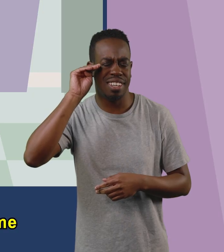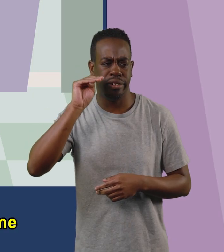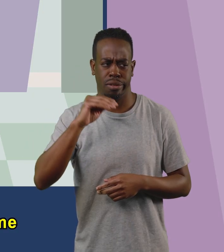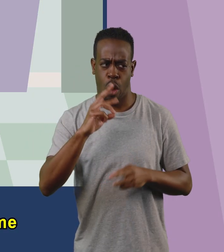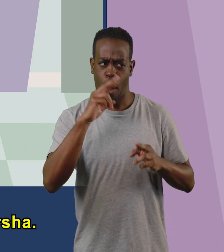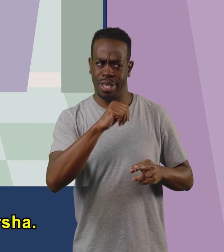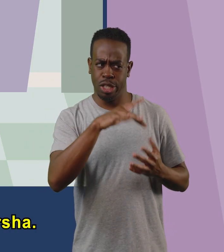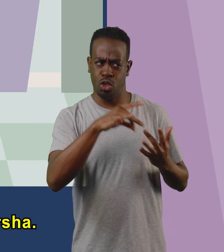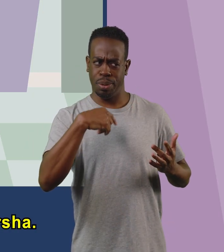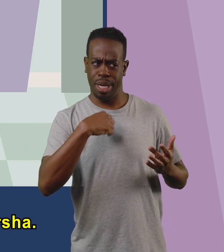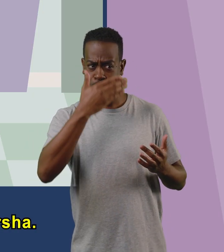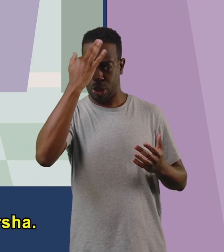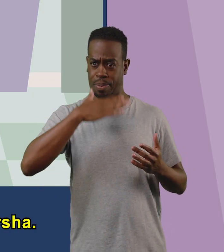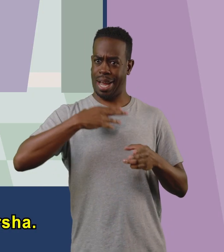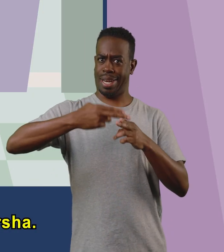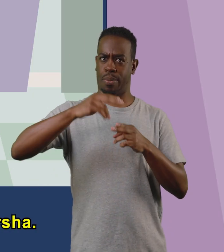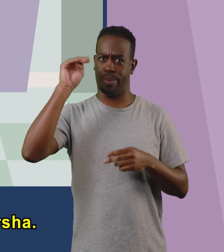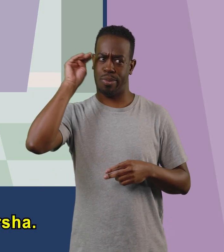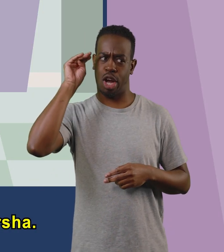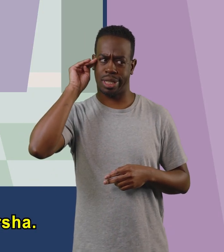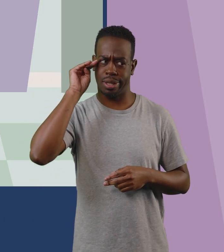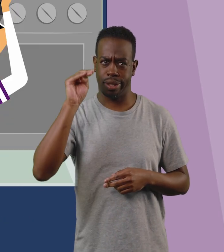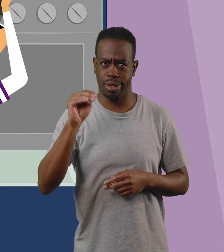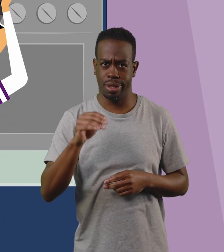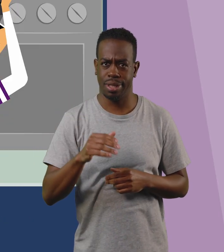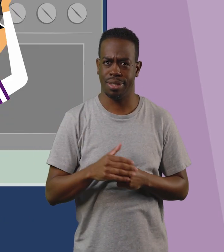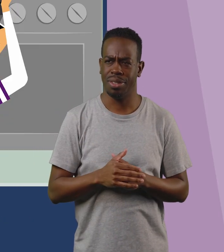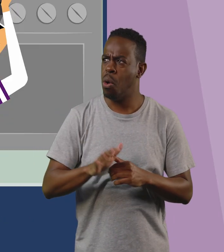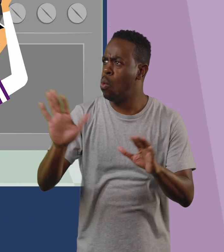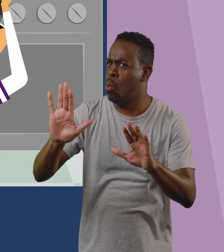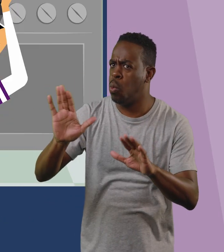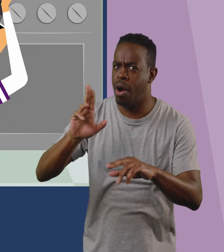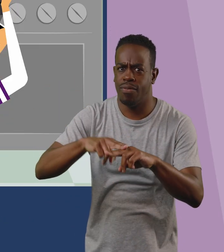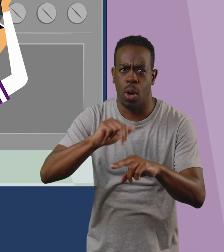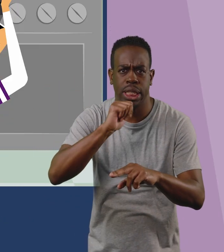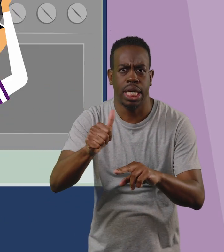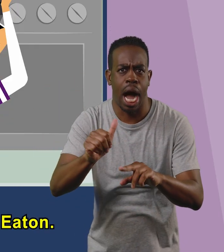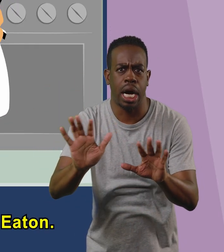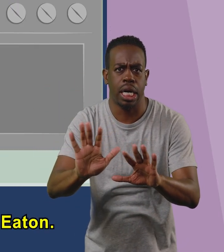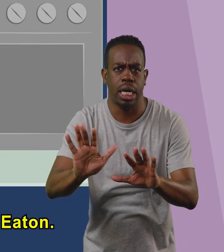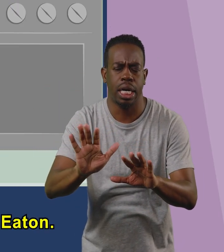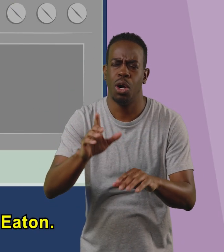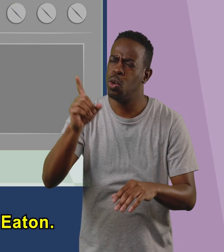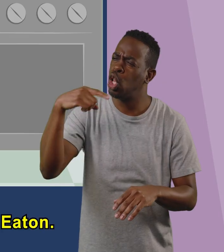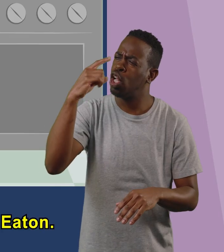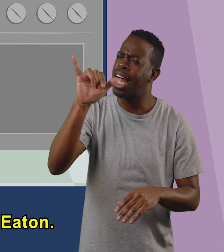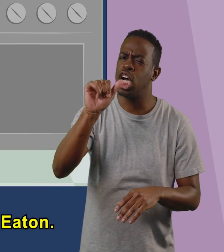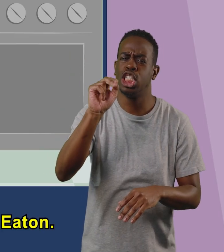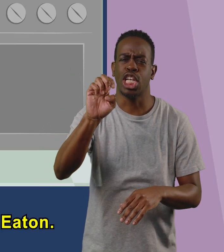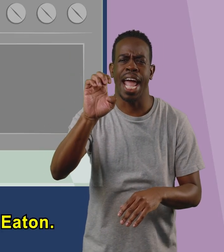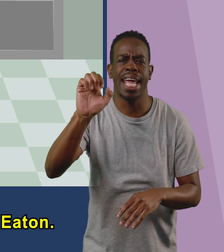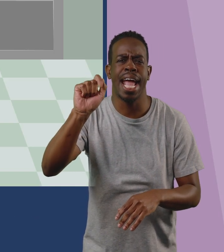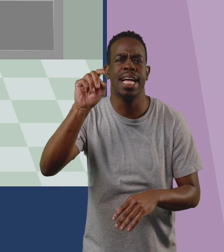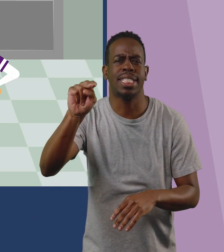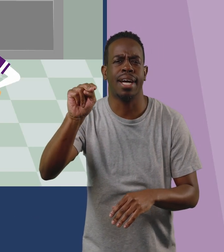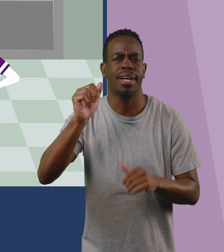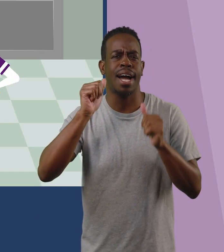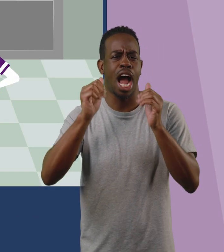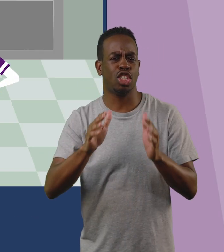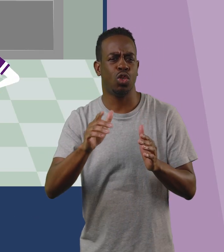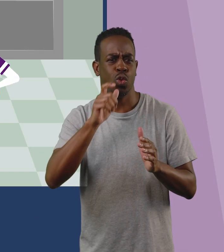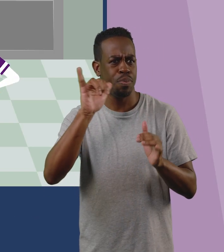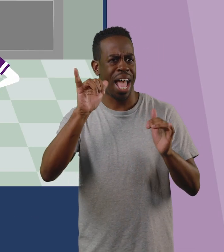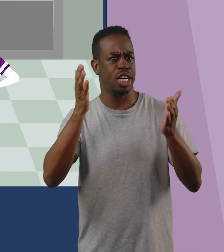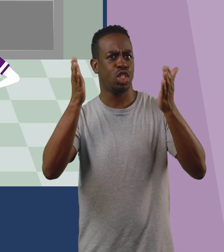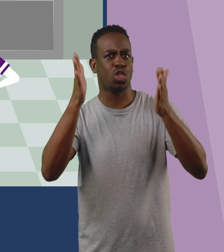you didn't choose me just because my name is Marcia. No, of course not. But you do look a lot like Jane Eaton. She's the